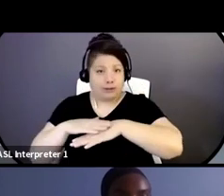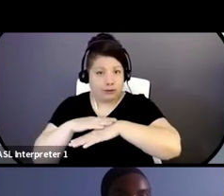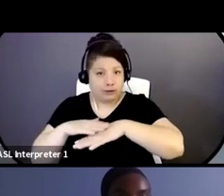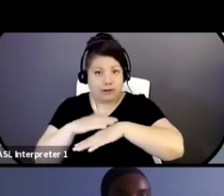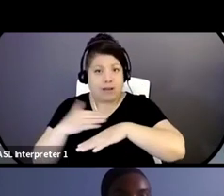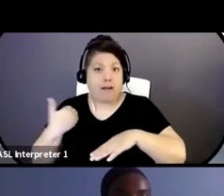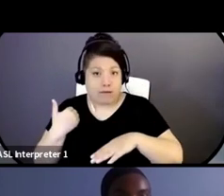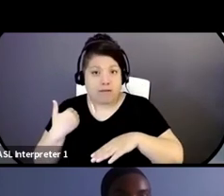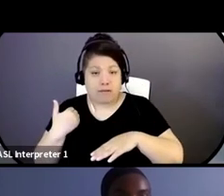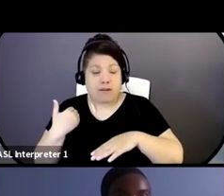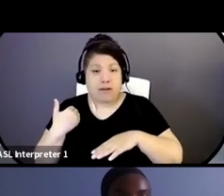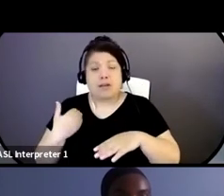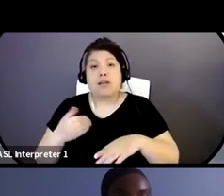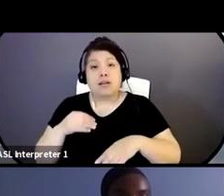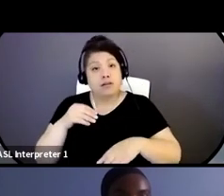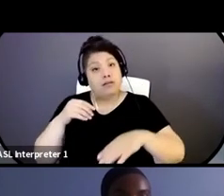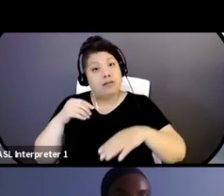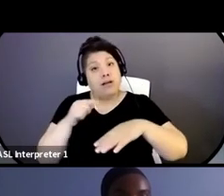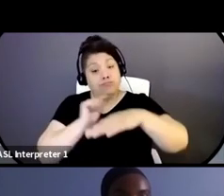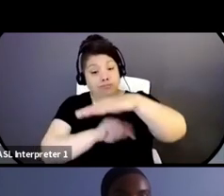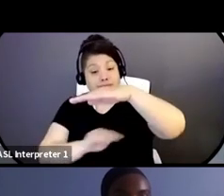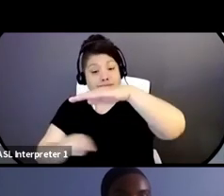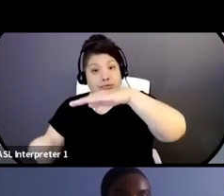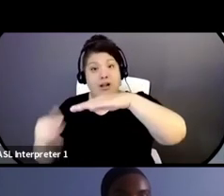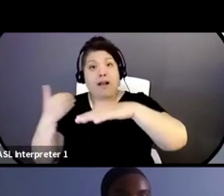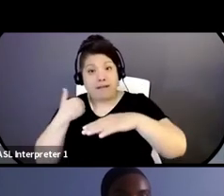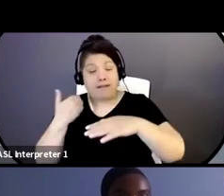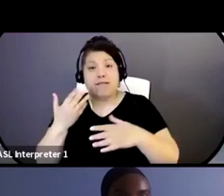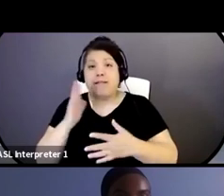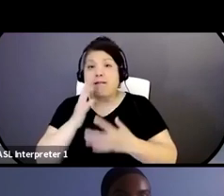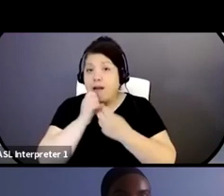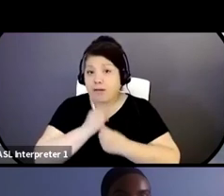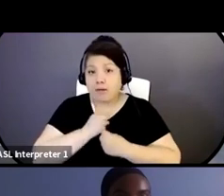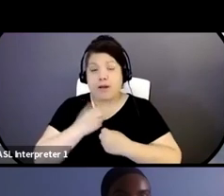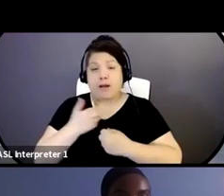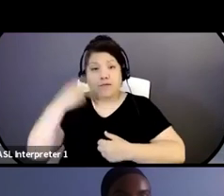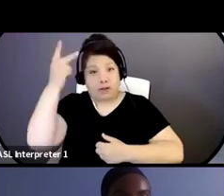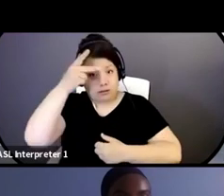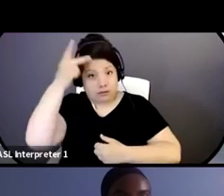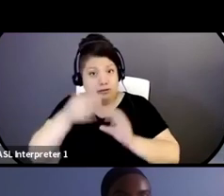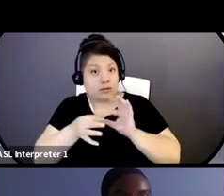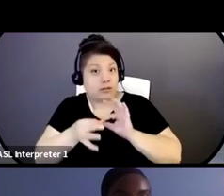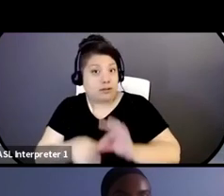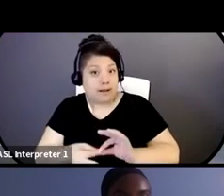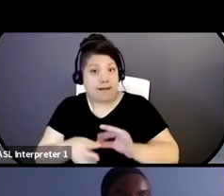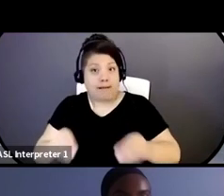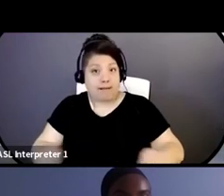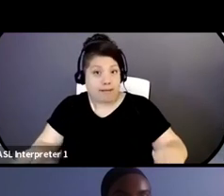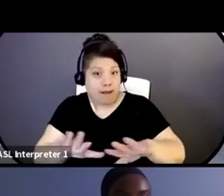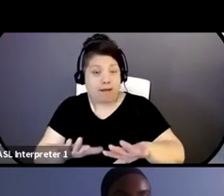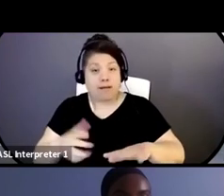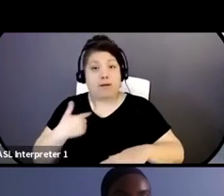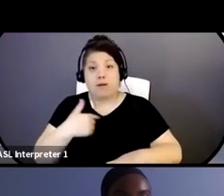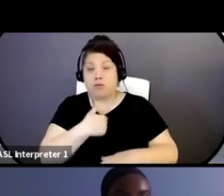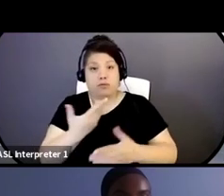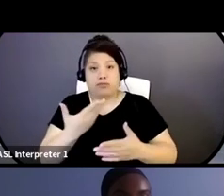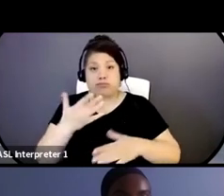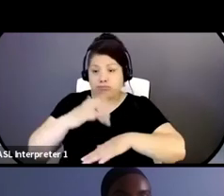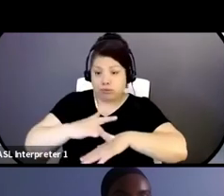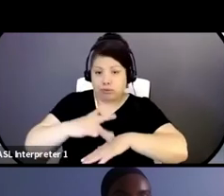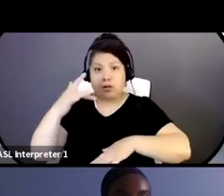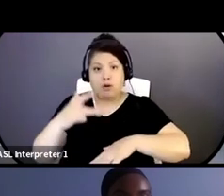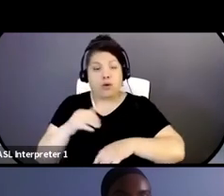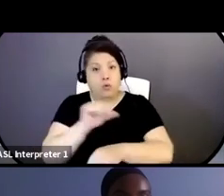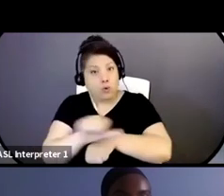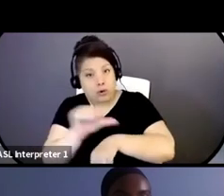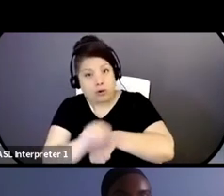there's values and philosophies that are tied to the lands that we walk on, that we work on, that we play on